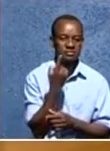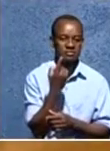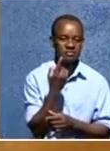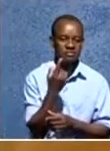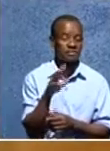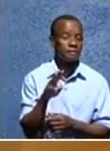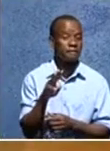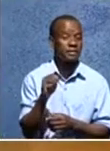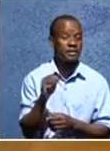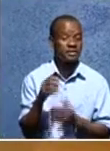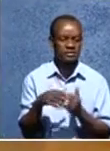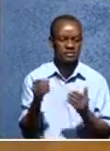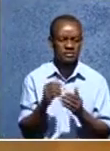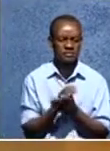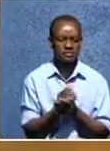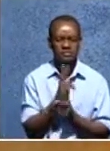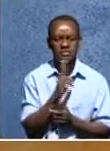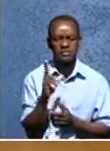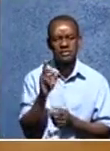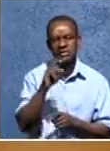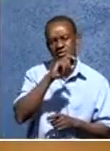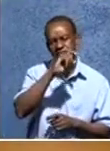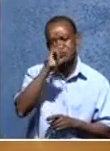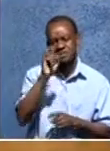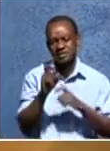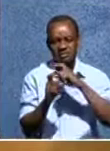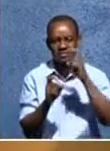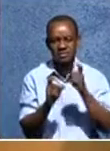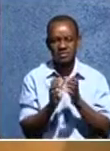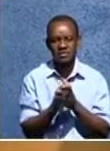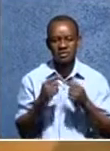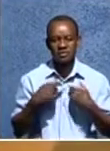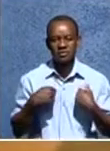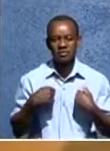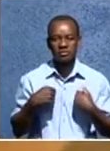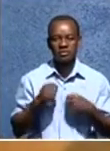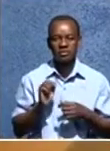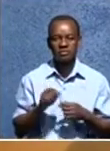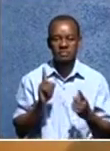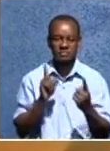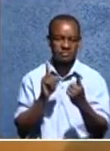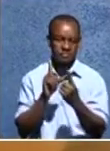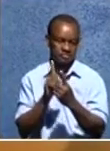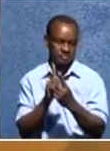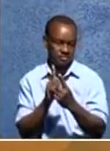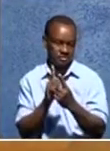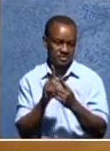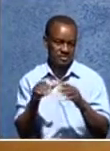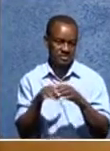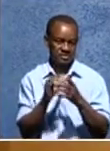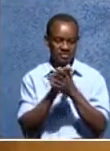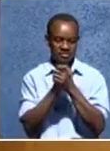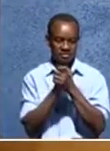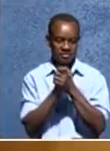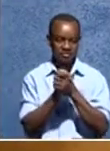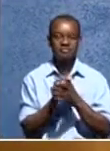different need that we must discuss with the individual client, and then we take it from there. Small businesses must seek guidance,